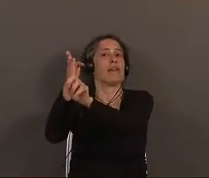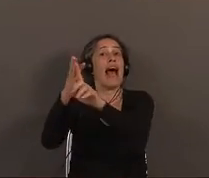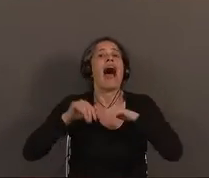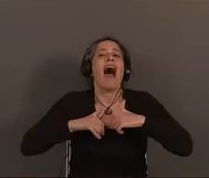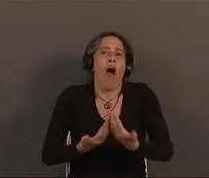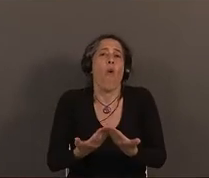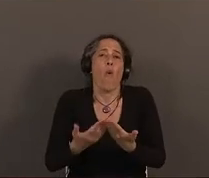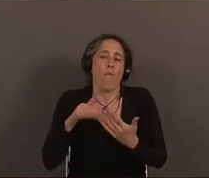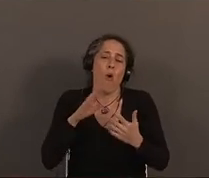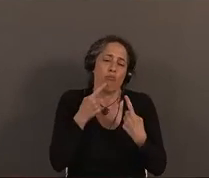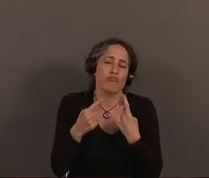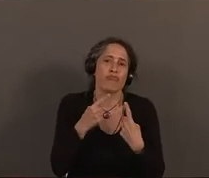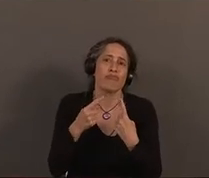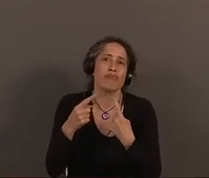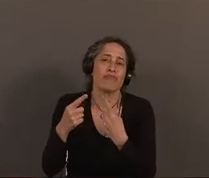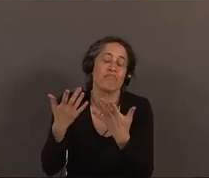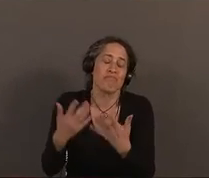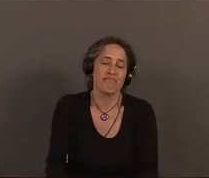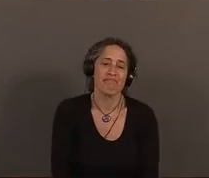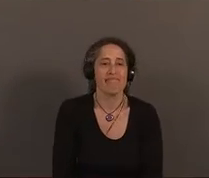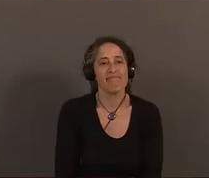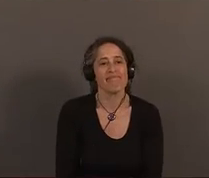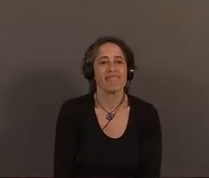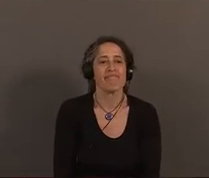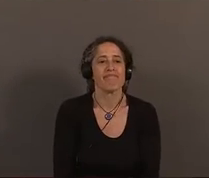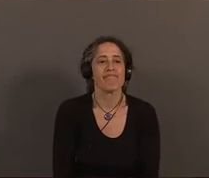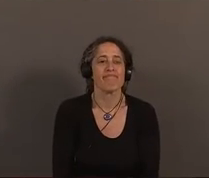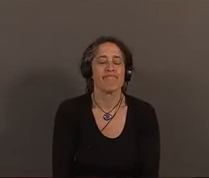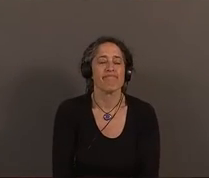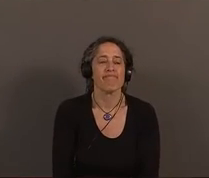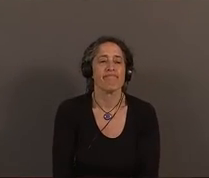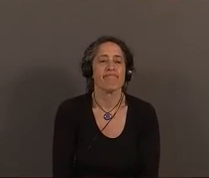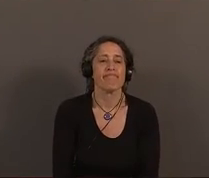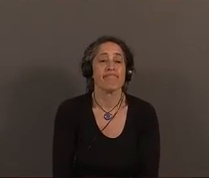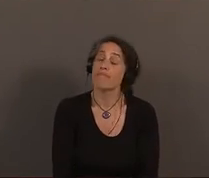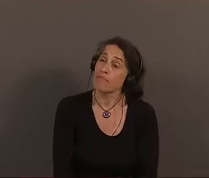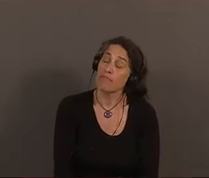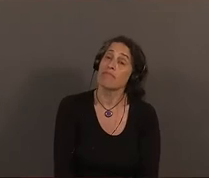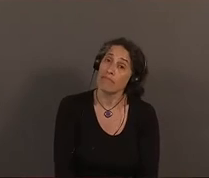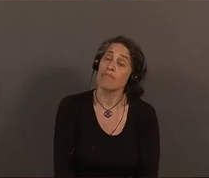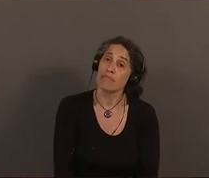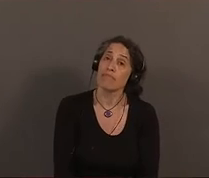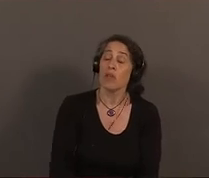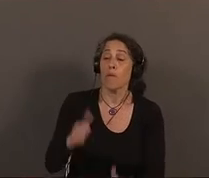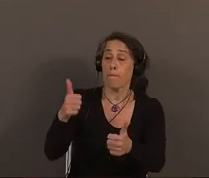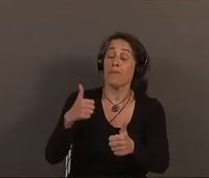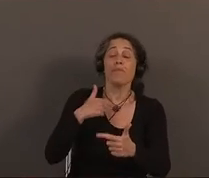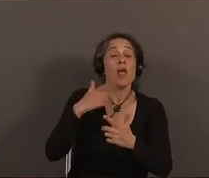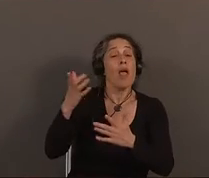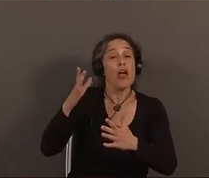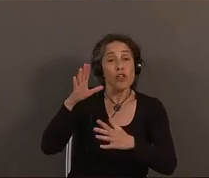to the important role, obviously, that the European Parliament has played in this process, starting with